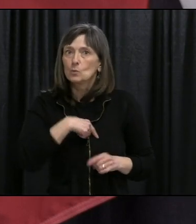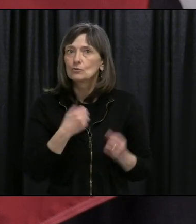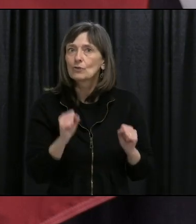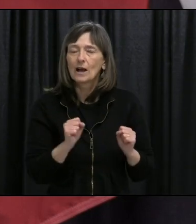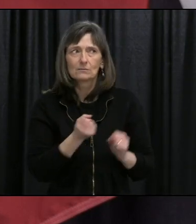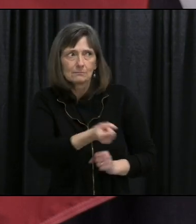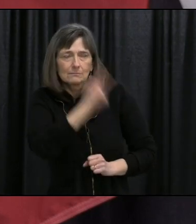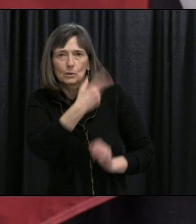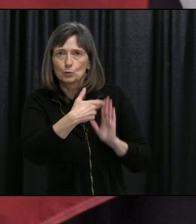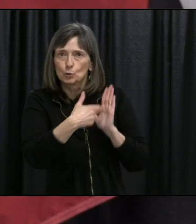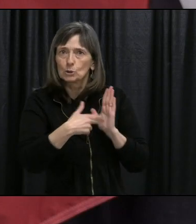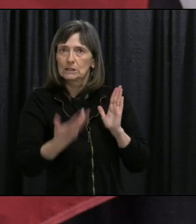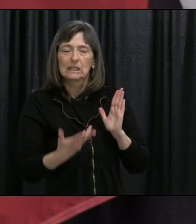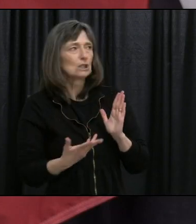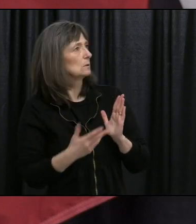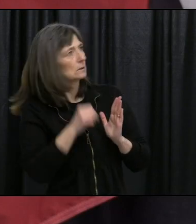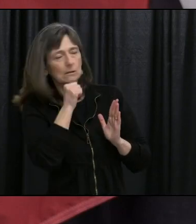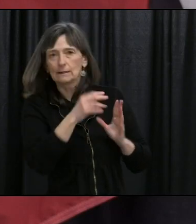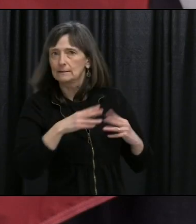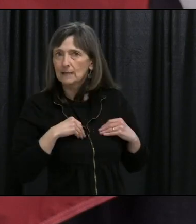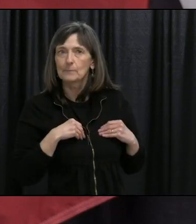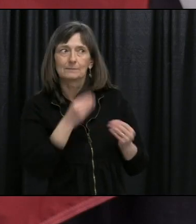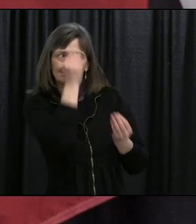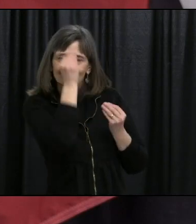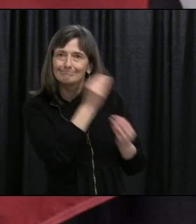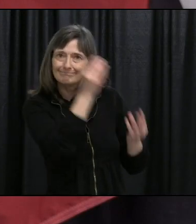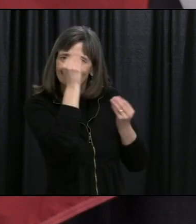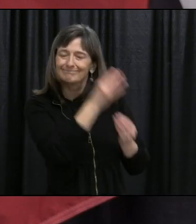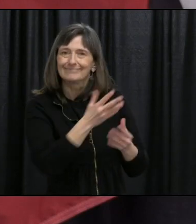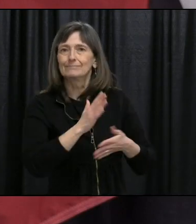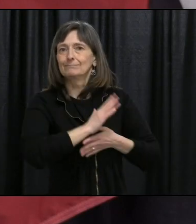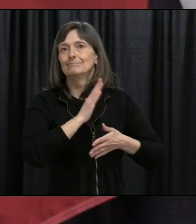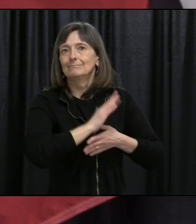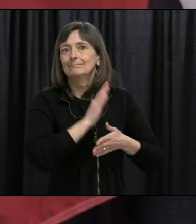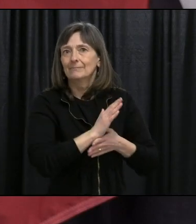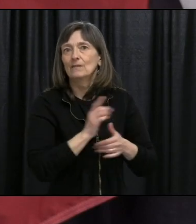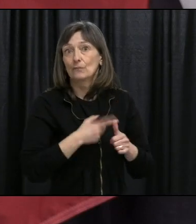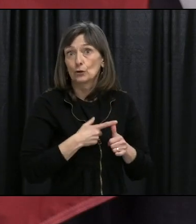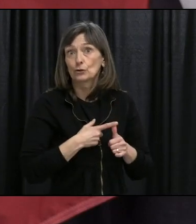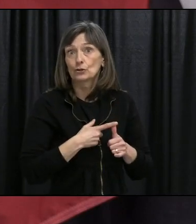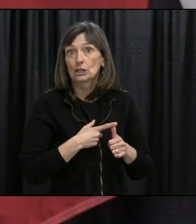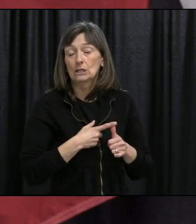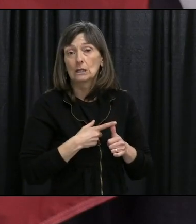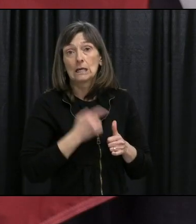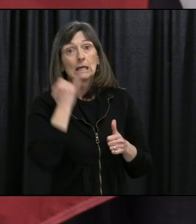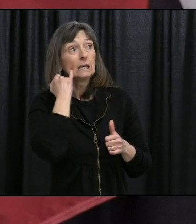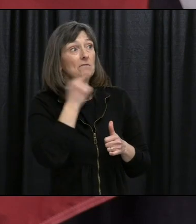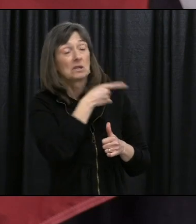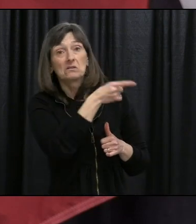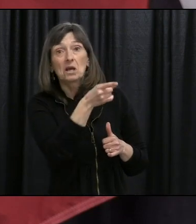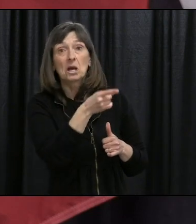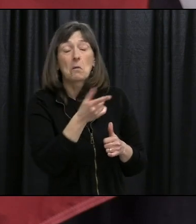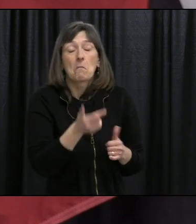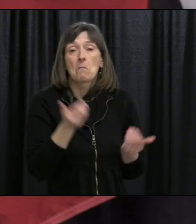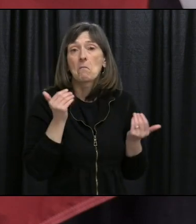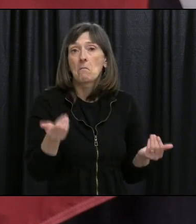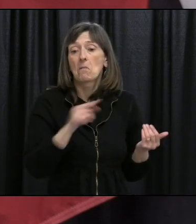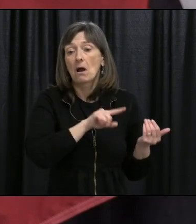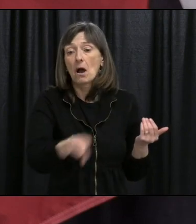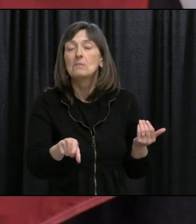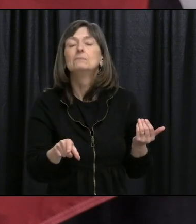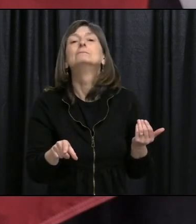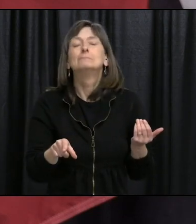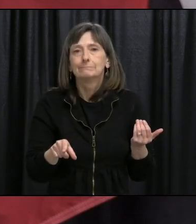what rules apply to in Newfoundland and Labrador if they decide to come to our jurisdiction. That is one of the reasons why I think public health officials have